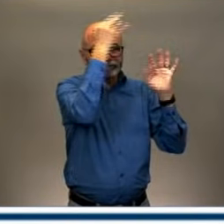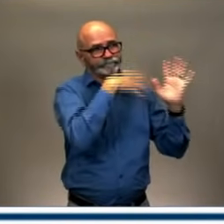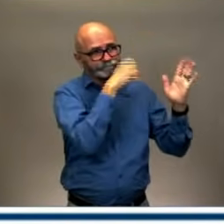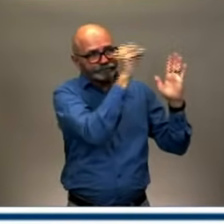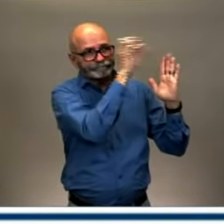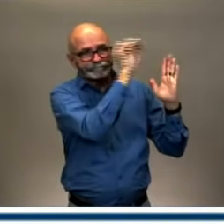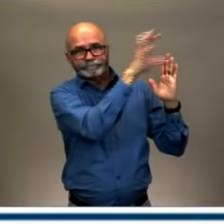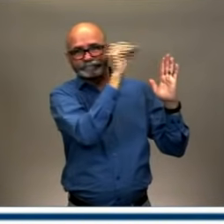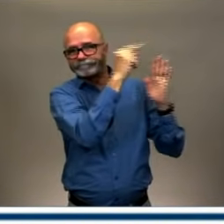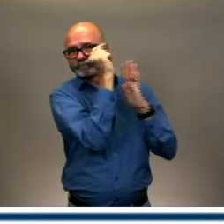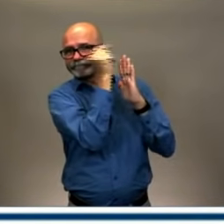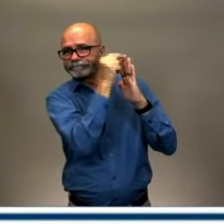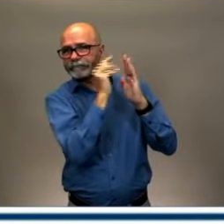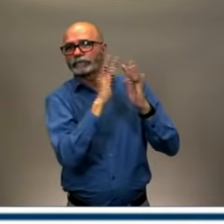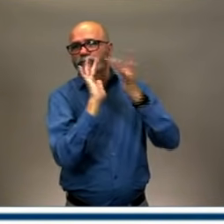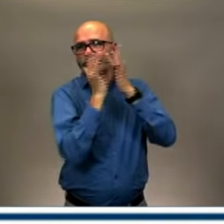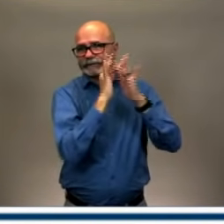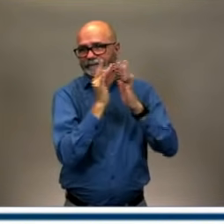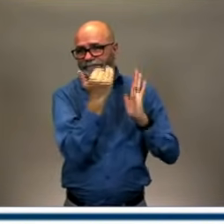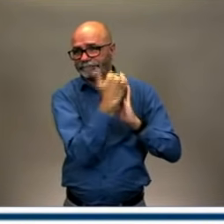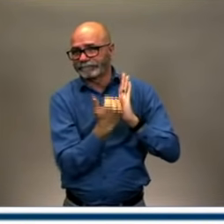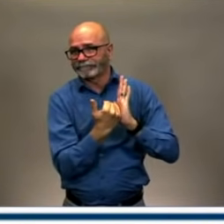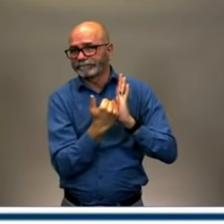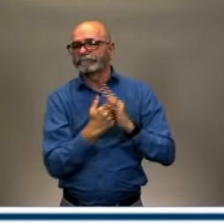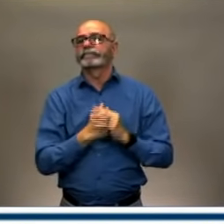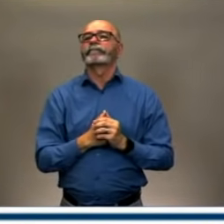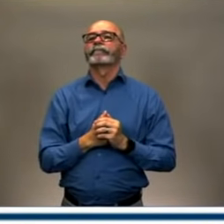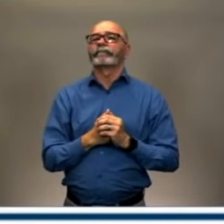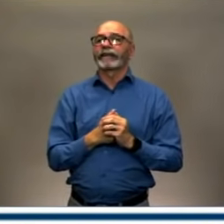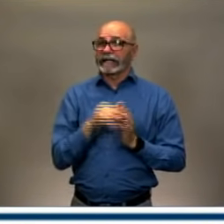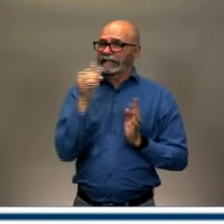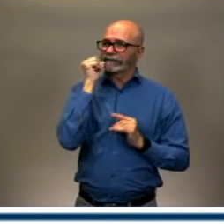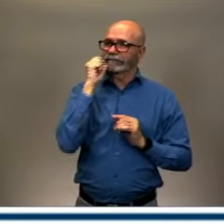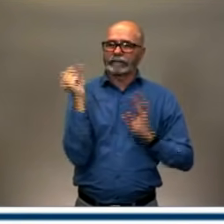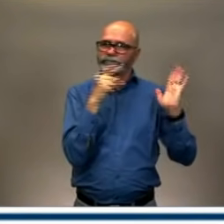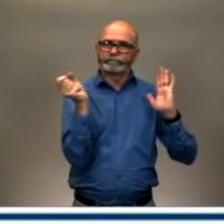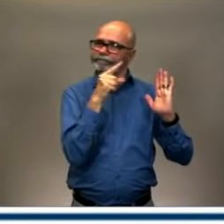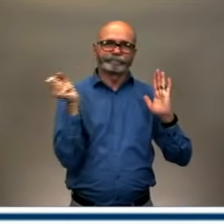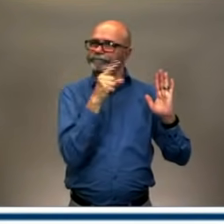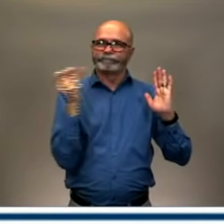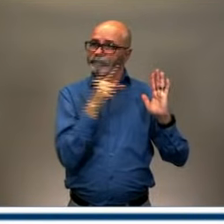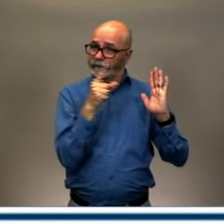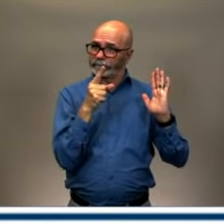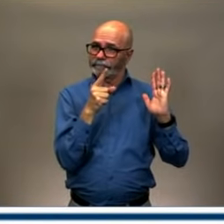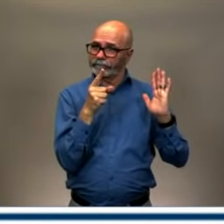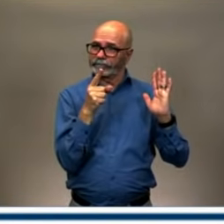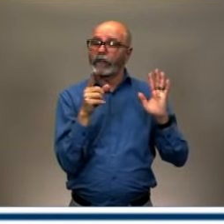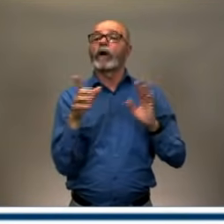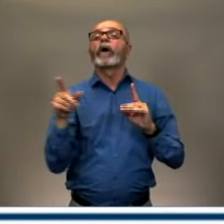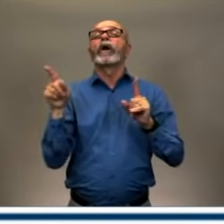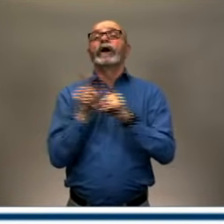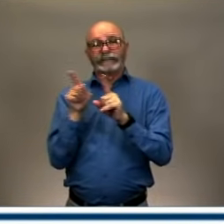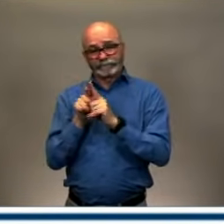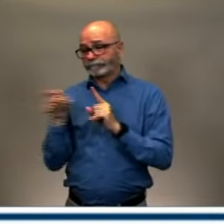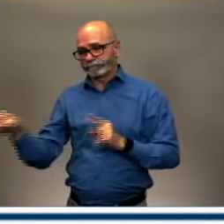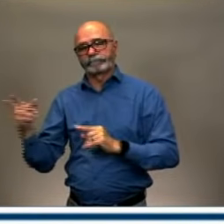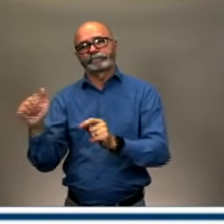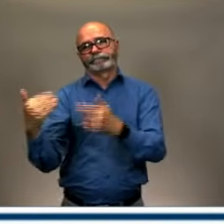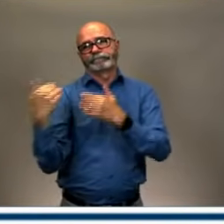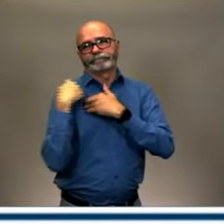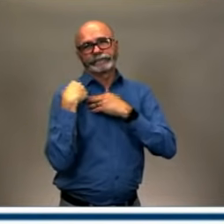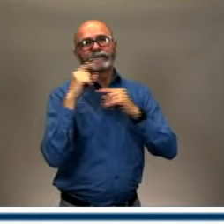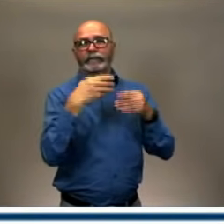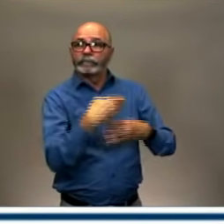daily is every day. So they are required to do the daily digital check-in, but we're also asking them to go online 3 days